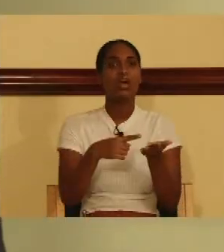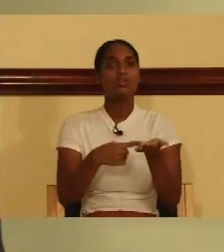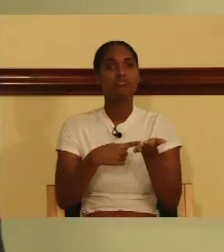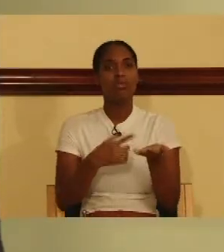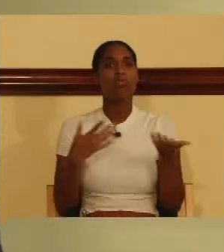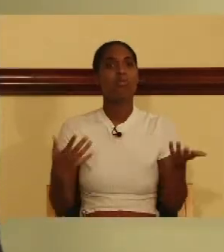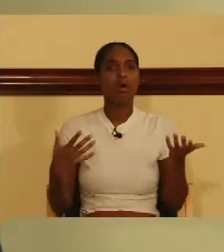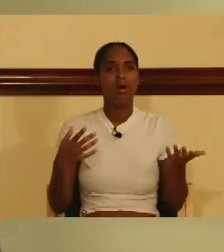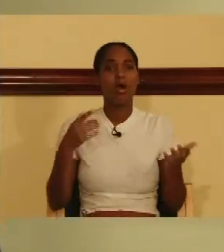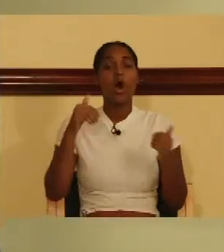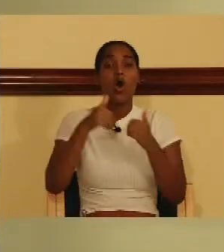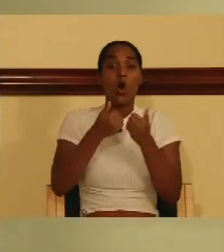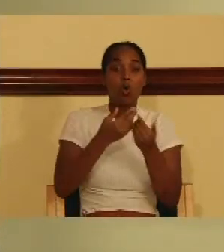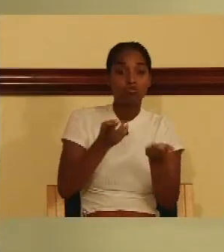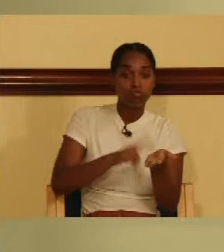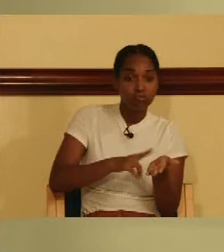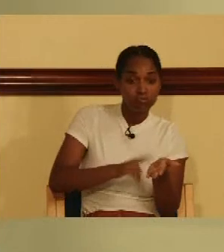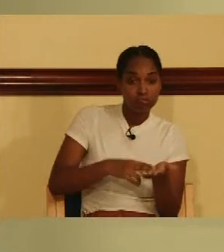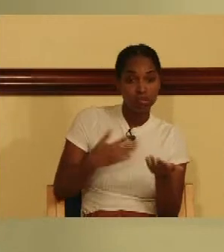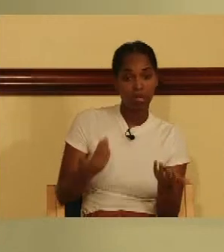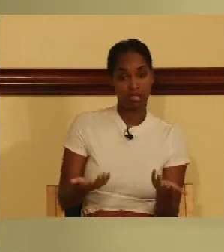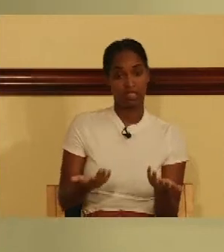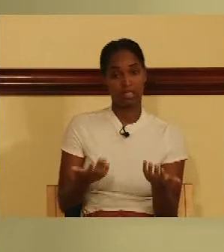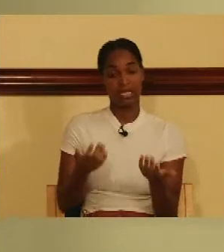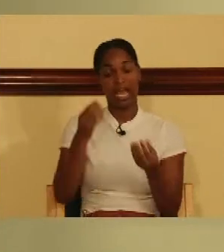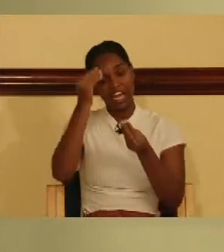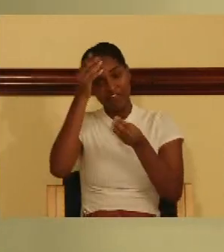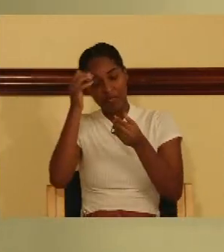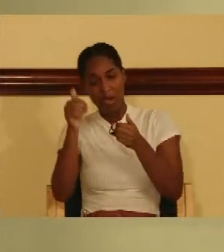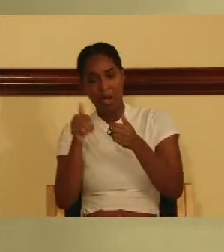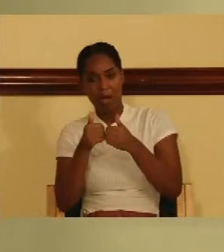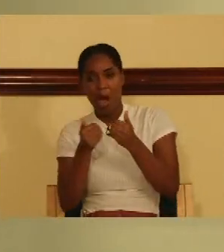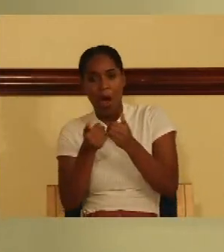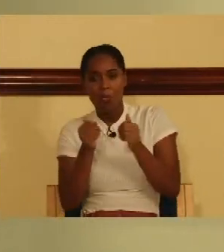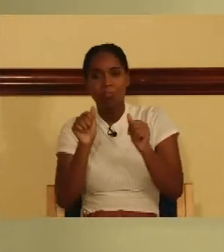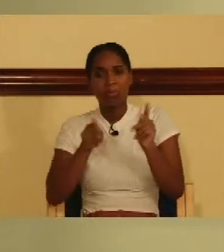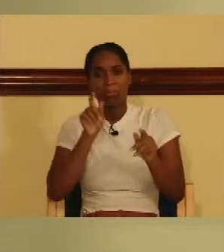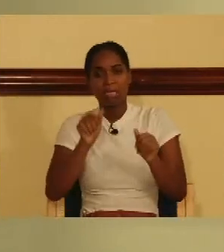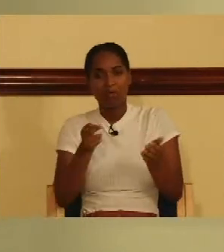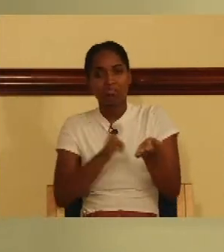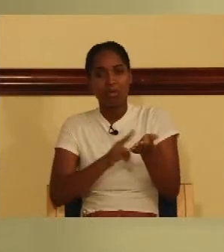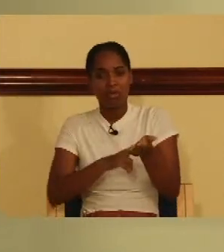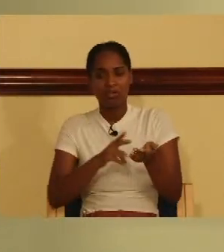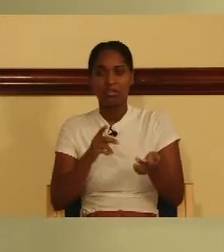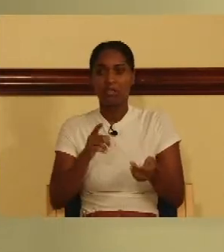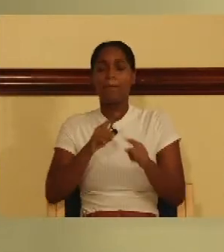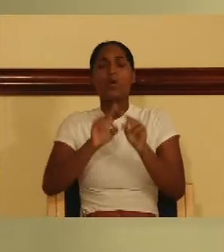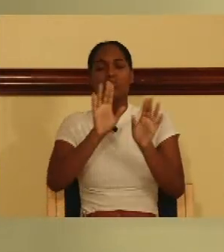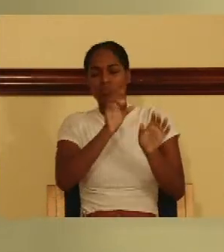go about registering and all those details and information that you at home may find interesting. But Dr.